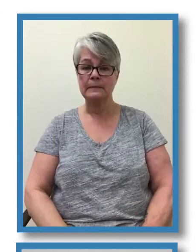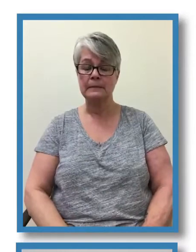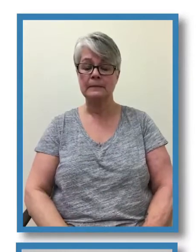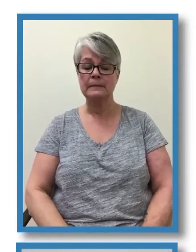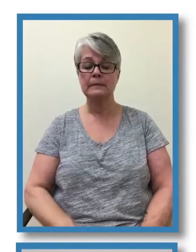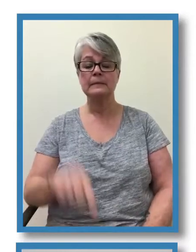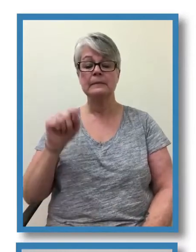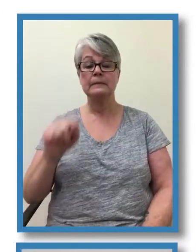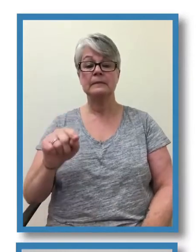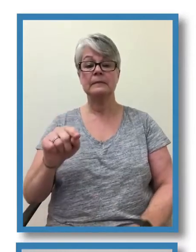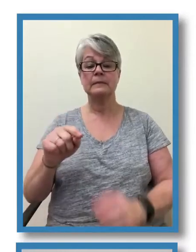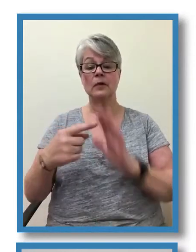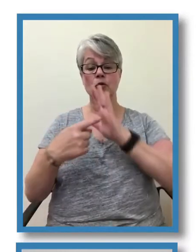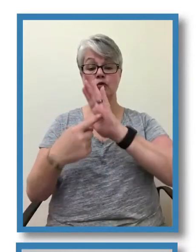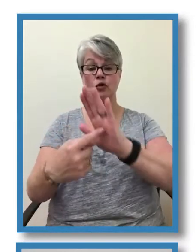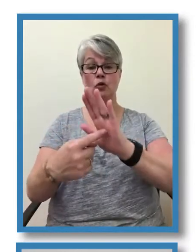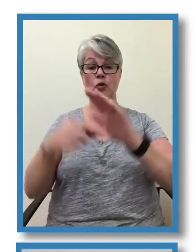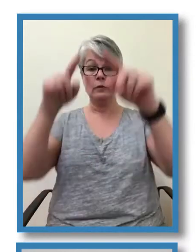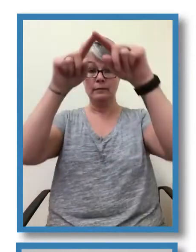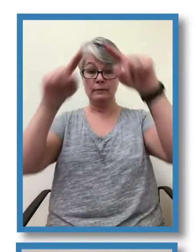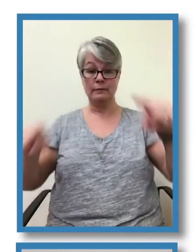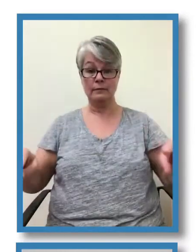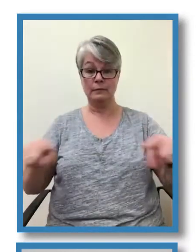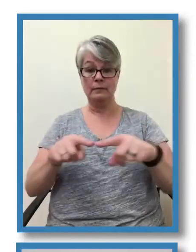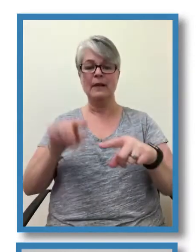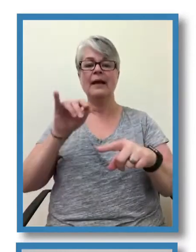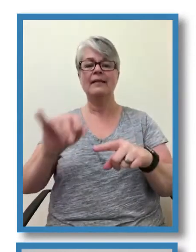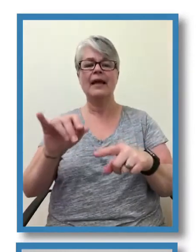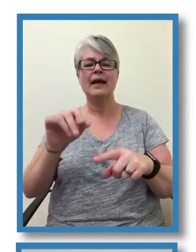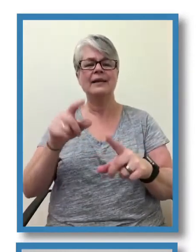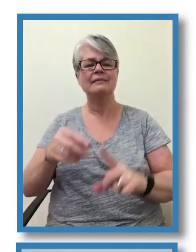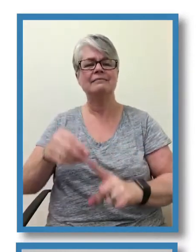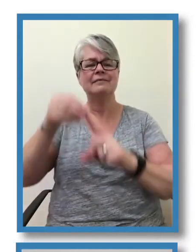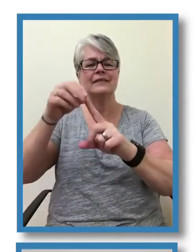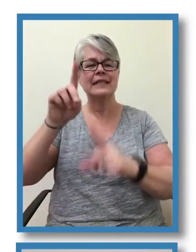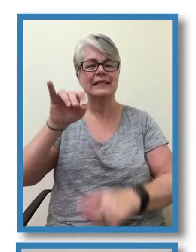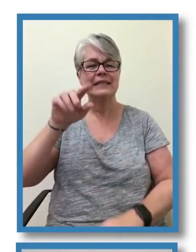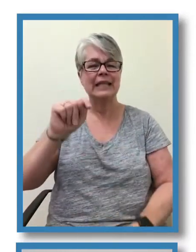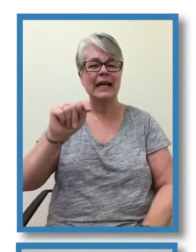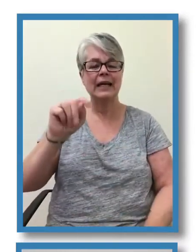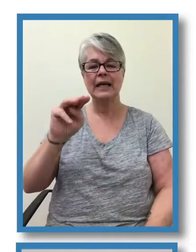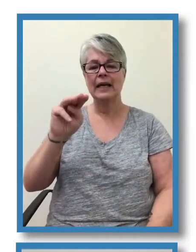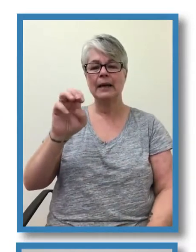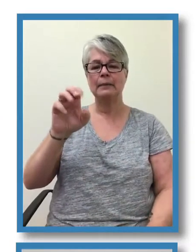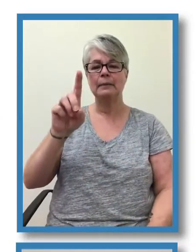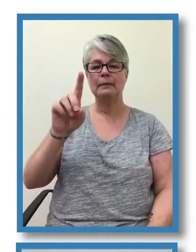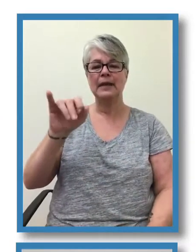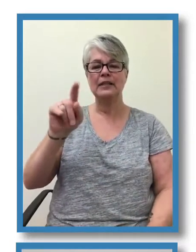can see at the bottom that there is